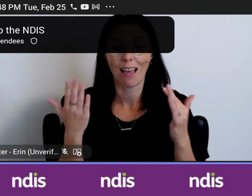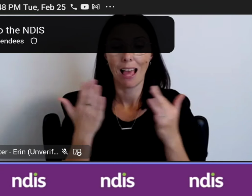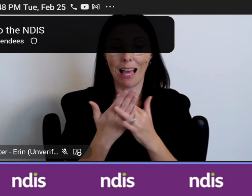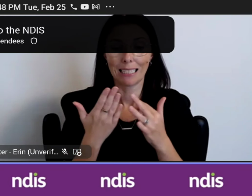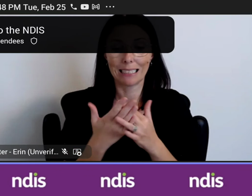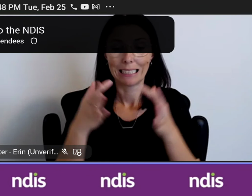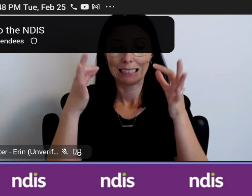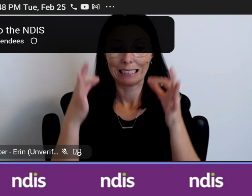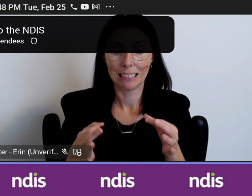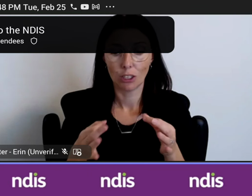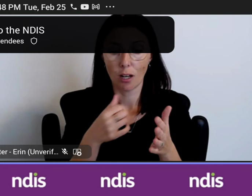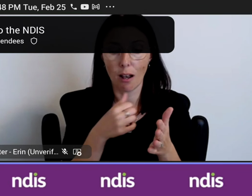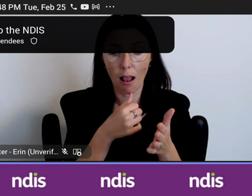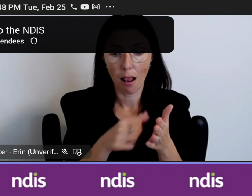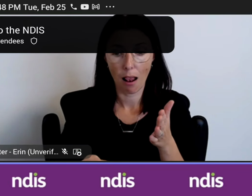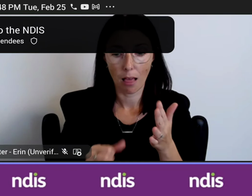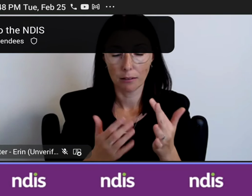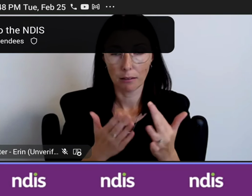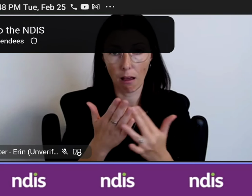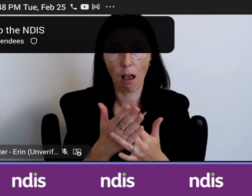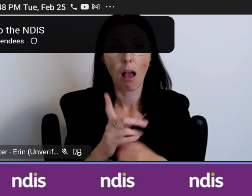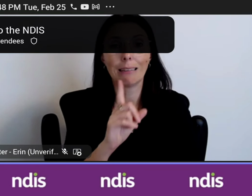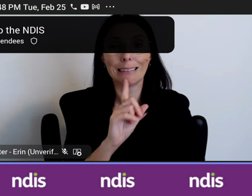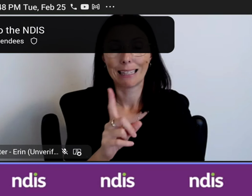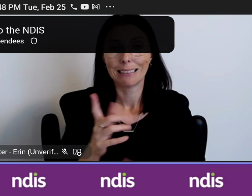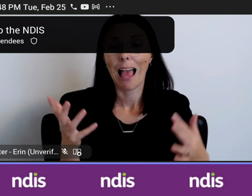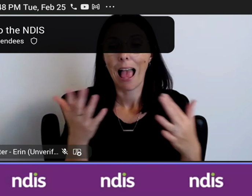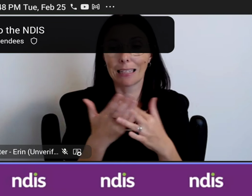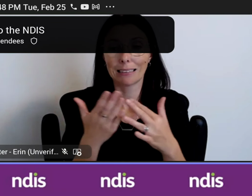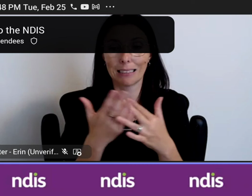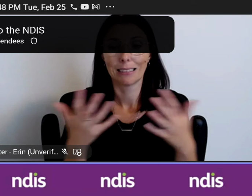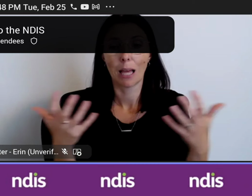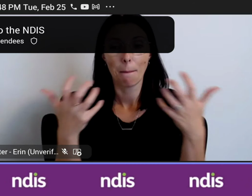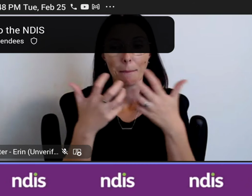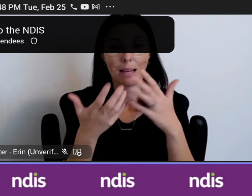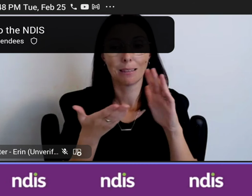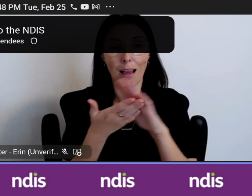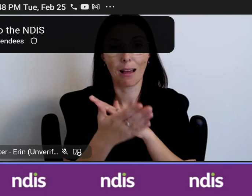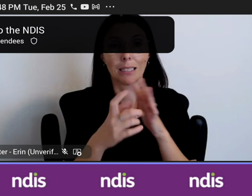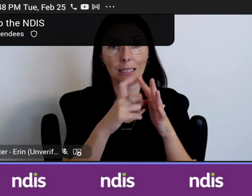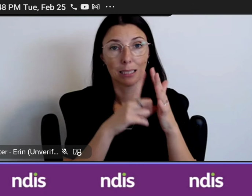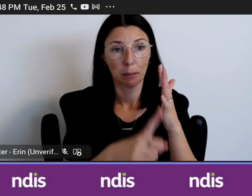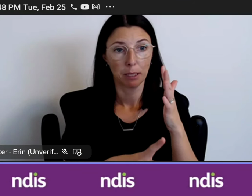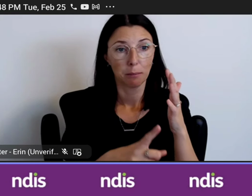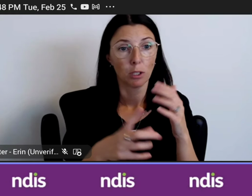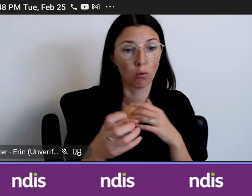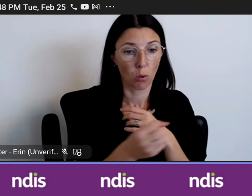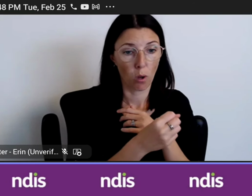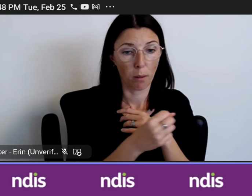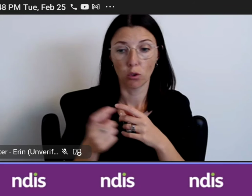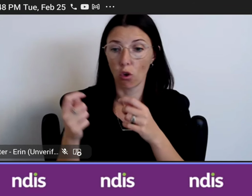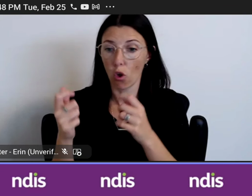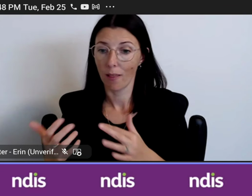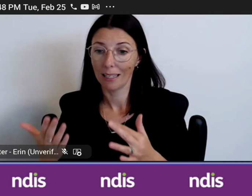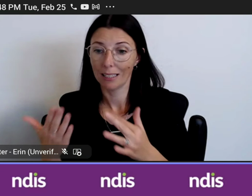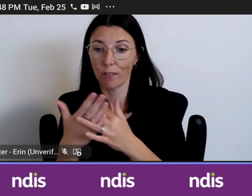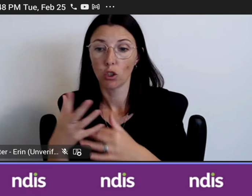letter, which says if access was met under the disability requirements, the early intervention requirements, or